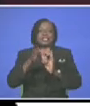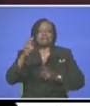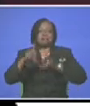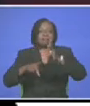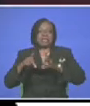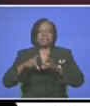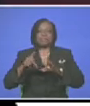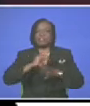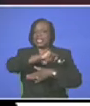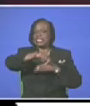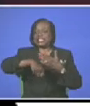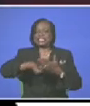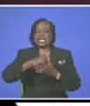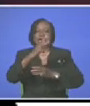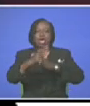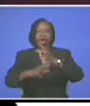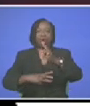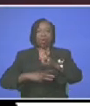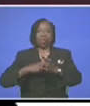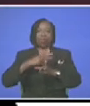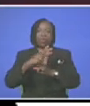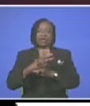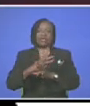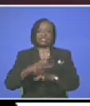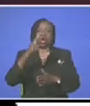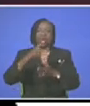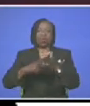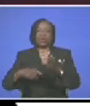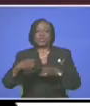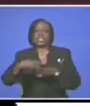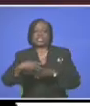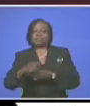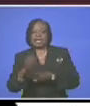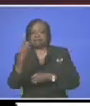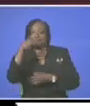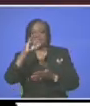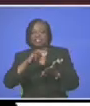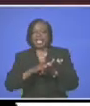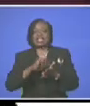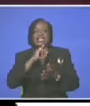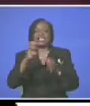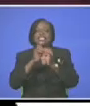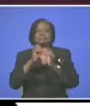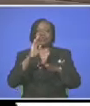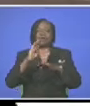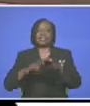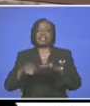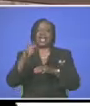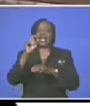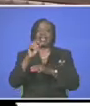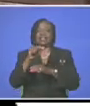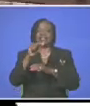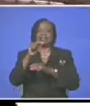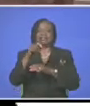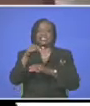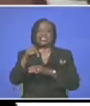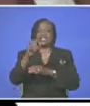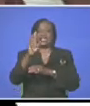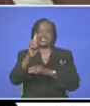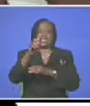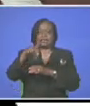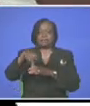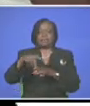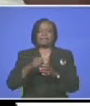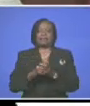world. What we would spend for that is more than our GDP. There is also a policy